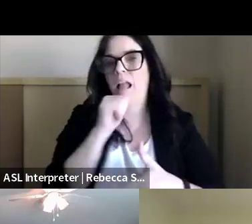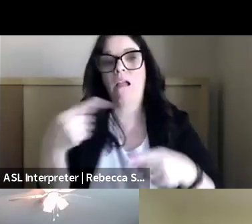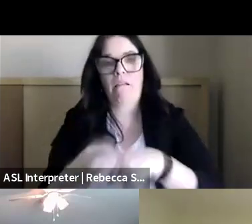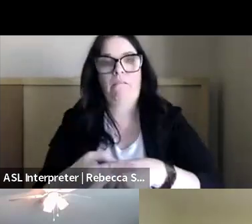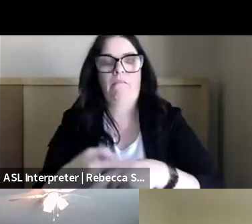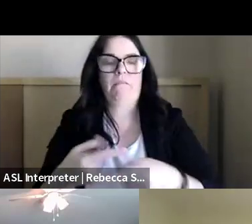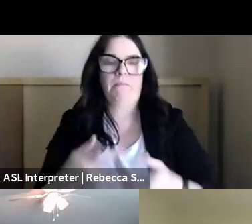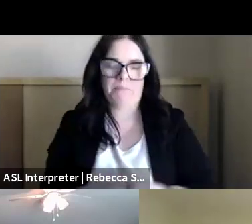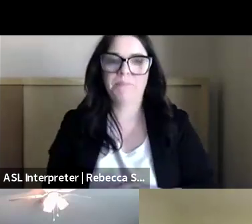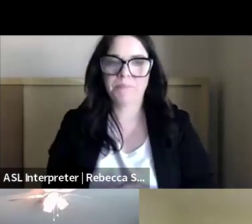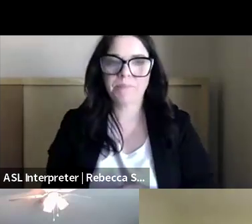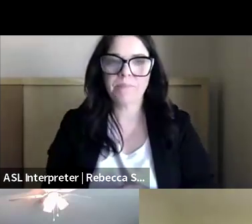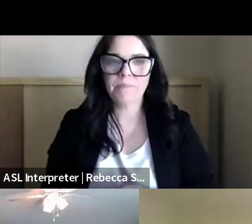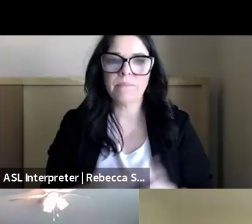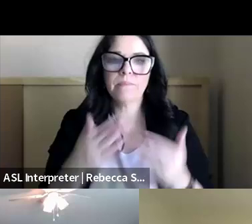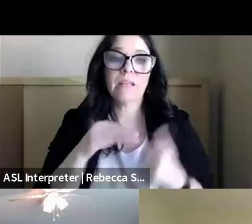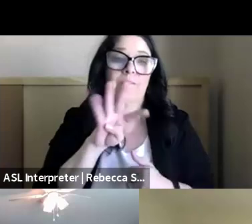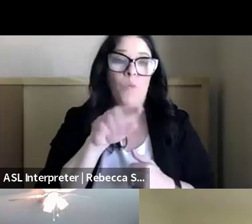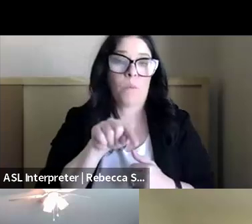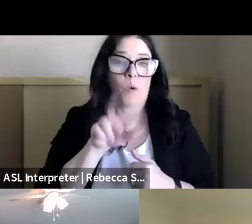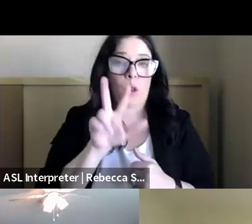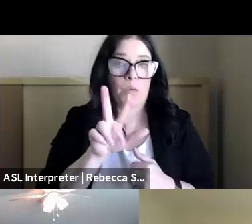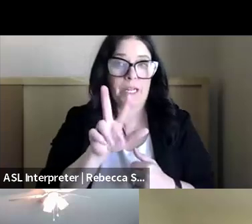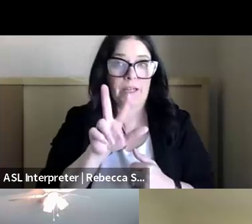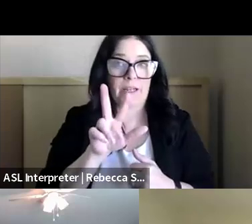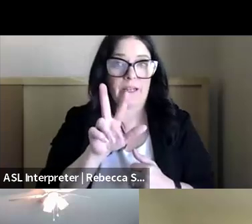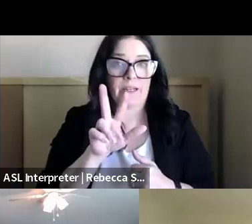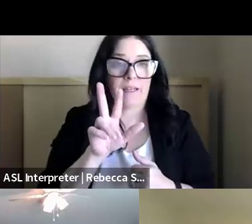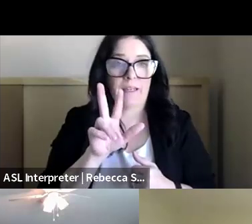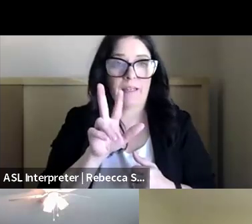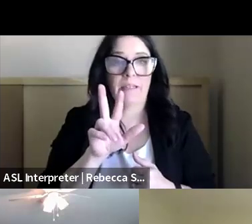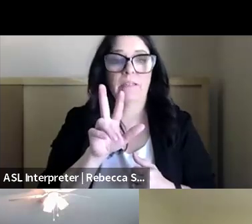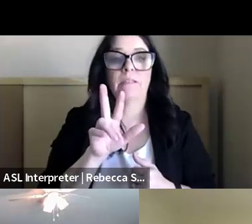Section 4.3 are state imposed requirements.